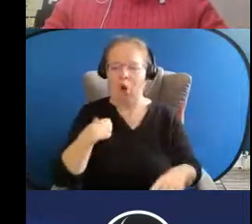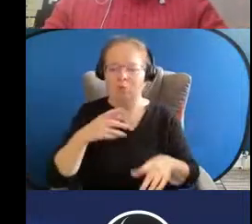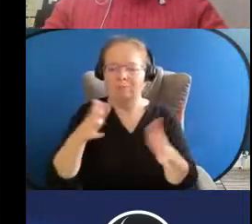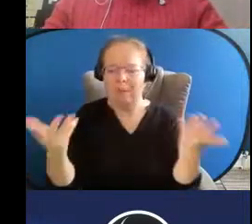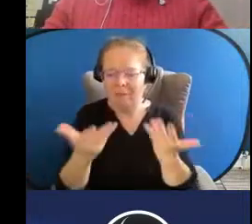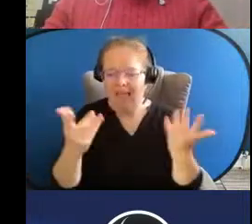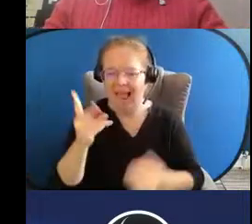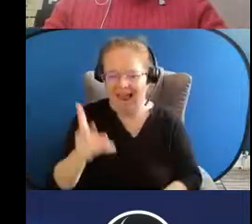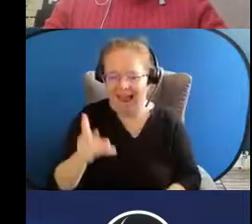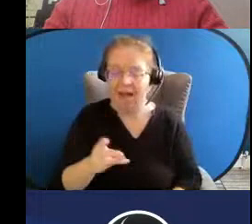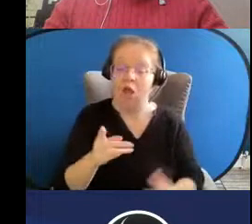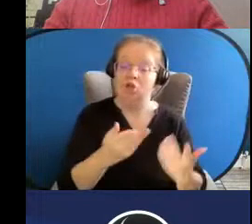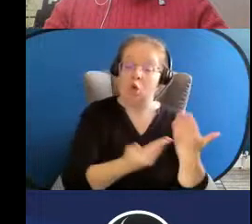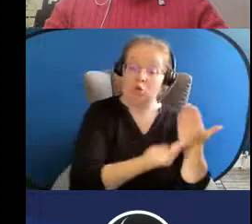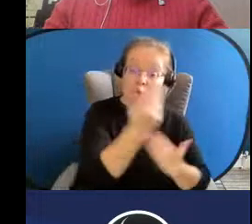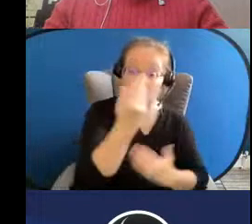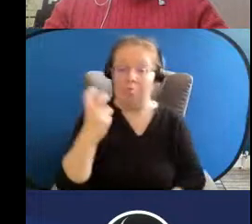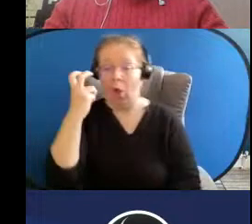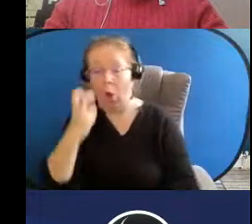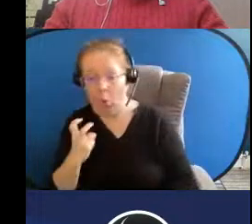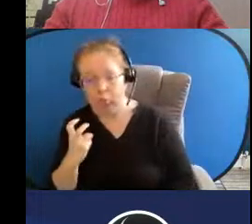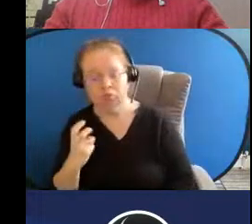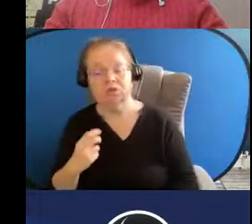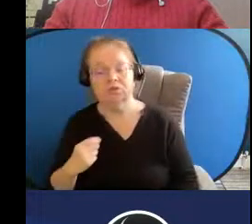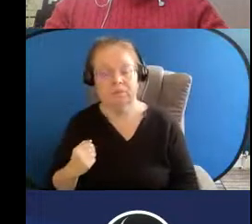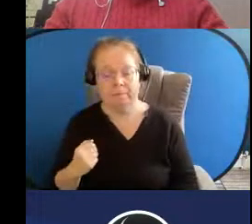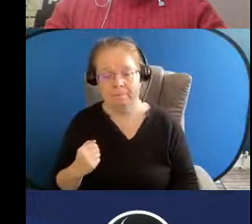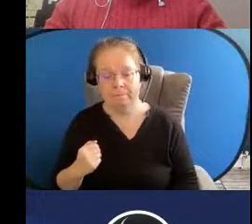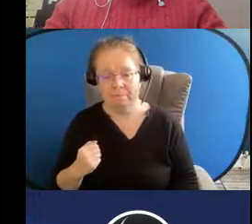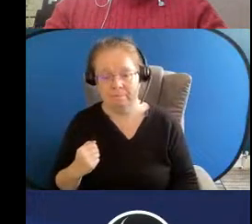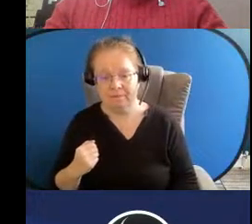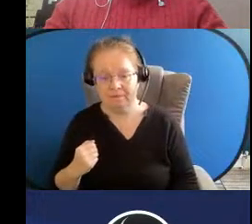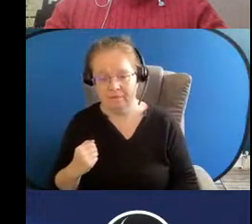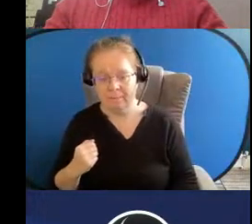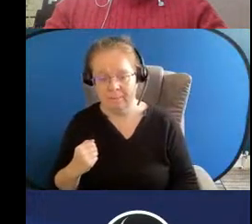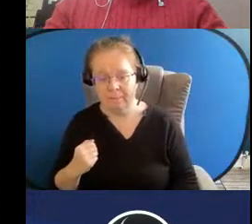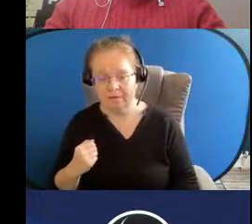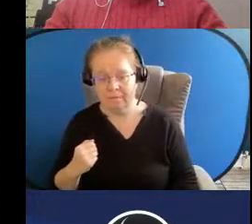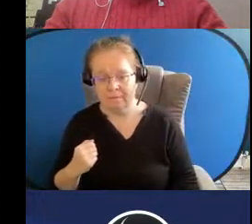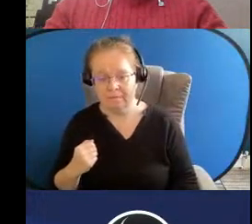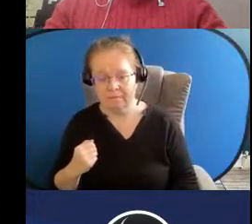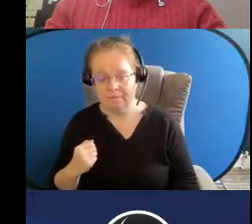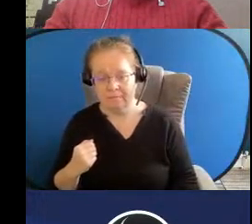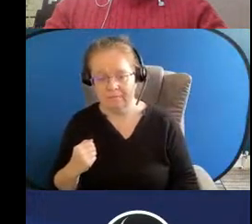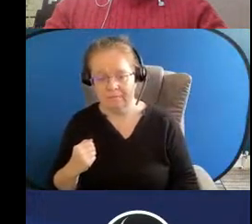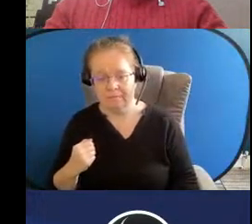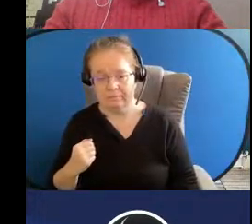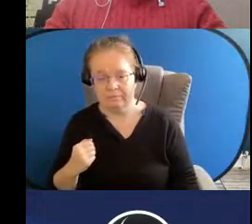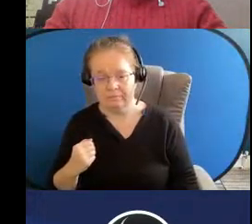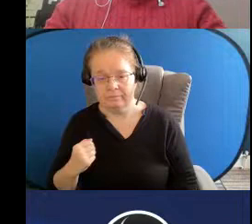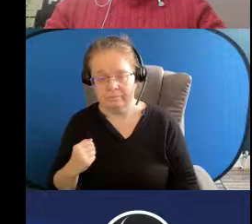So the new one followed by the old one. Oh, hang on, I'm going to go right back.